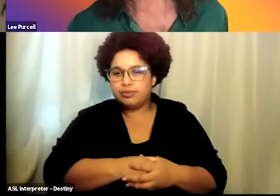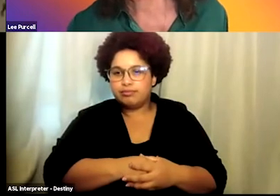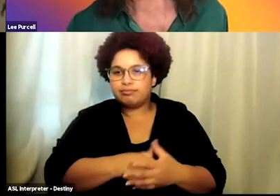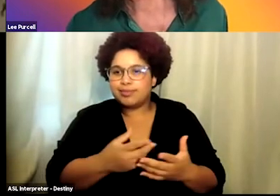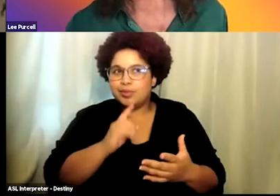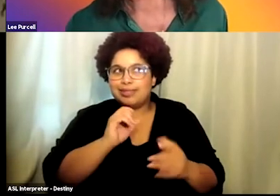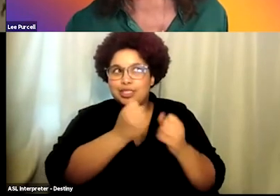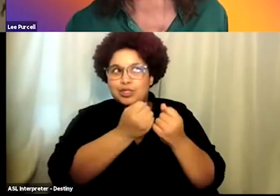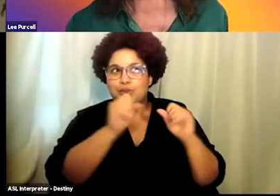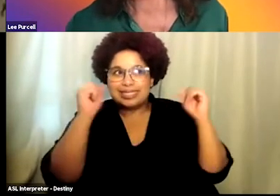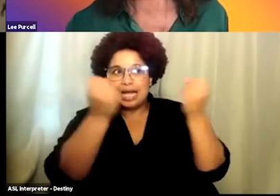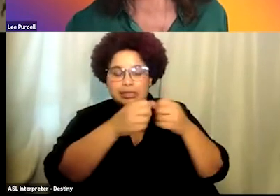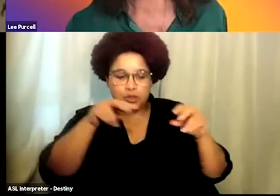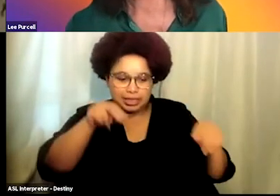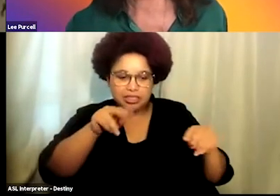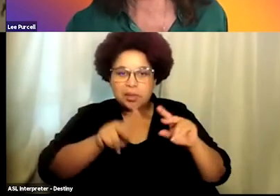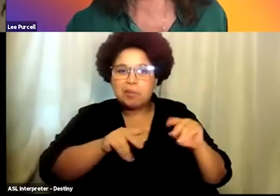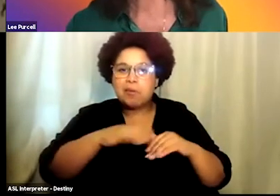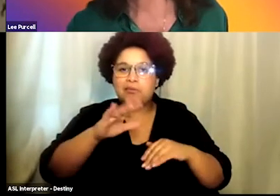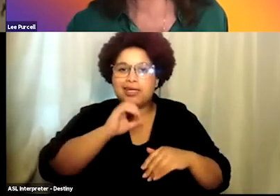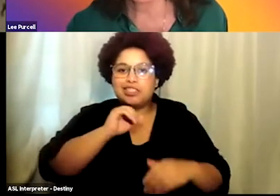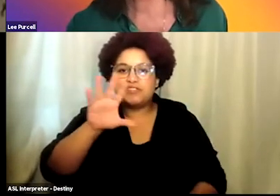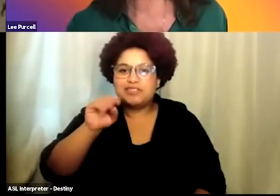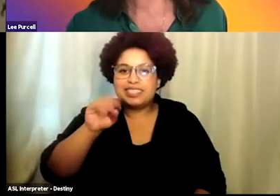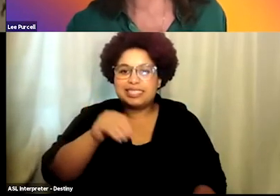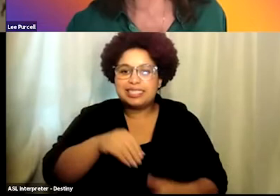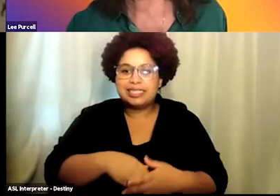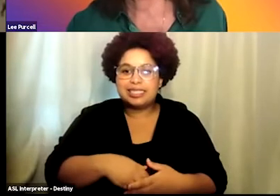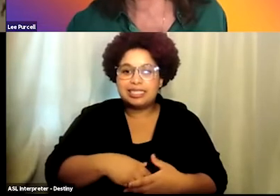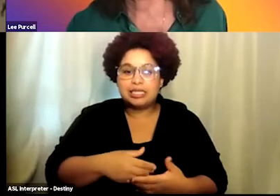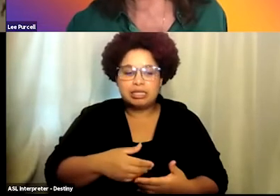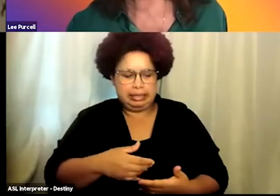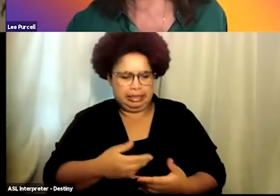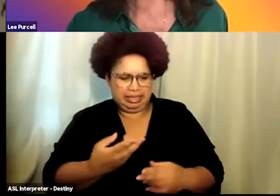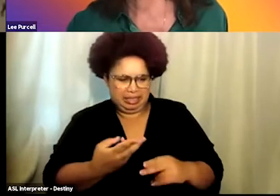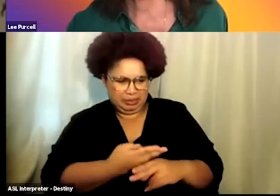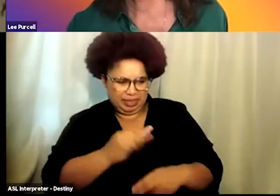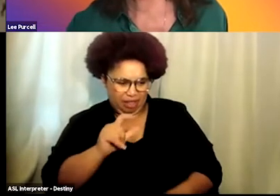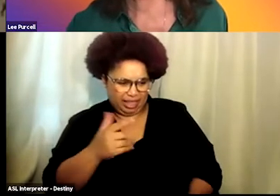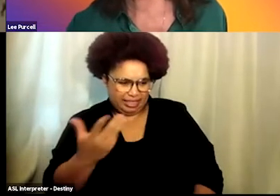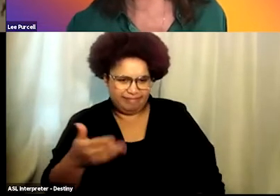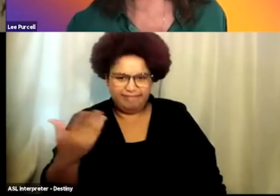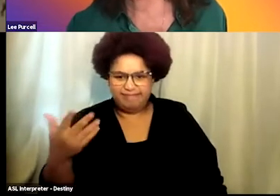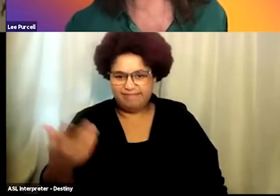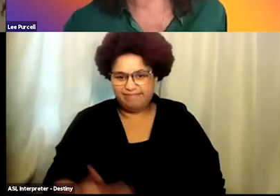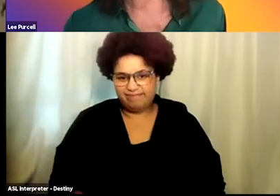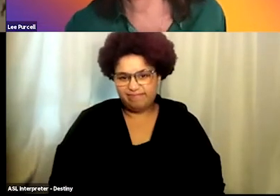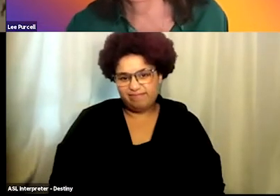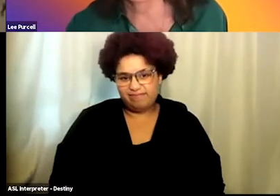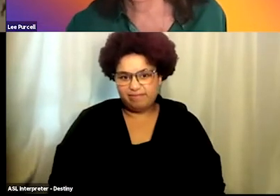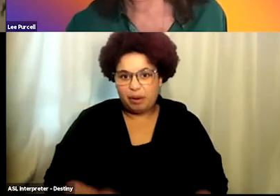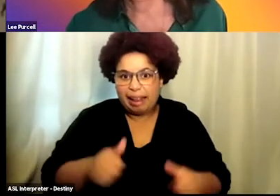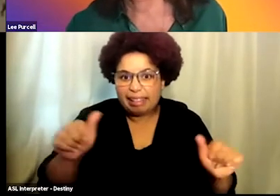in our society of people over 50 and whether they're viable for anything. I mean, one of the